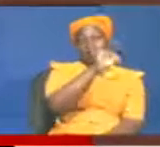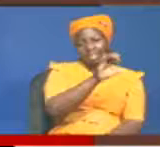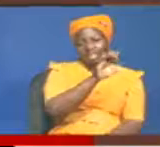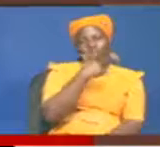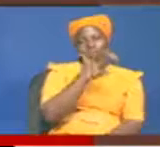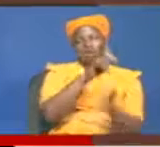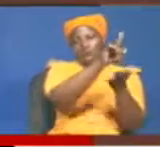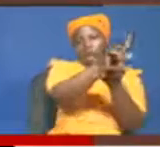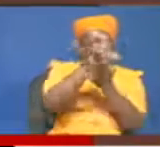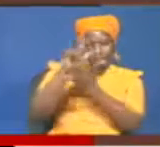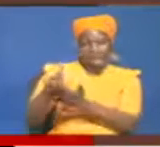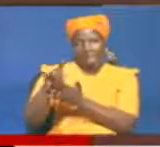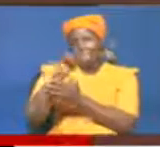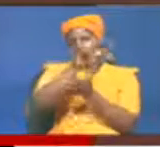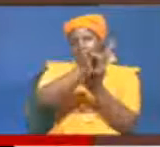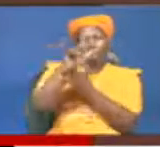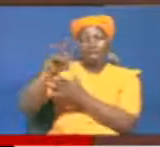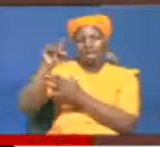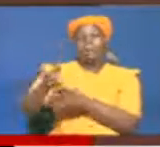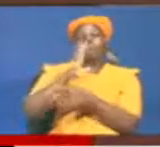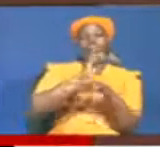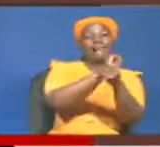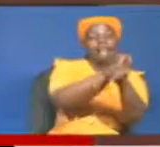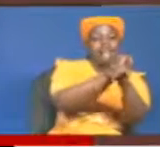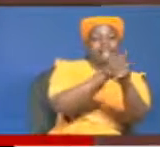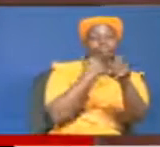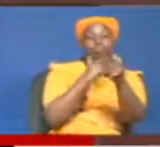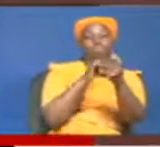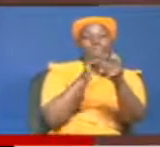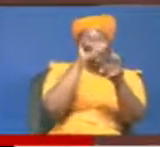loans, and these loans must be guaranteed by our government using taxpayers' money.